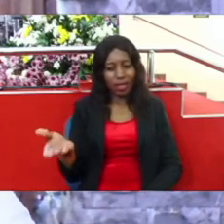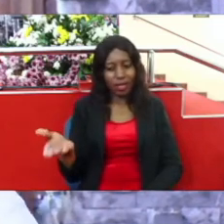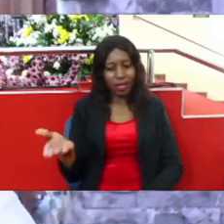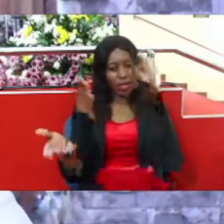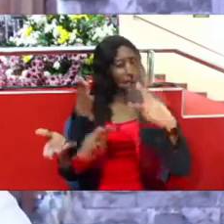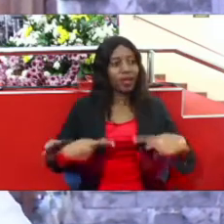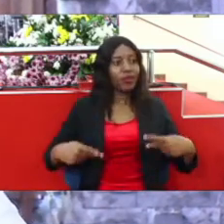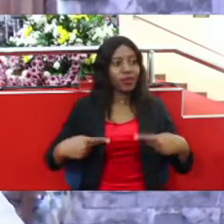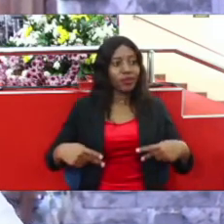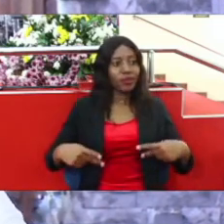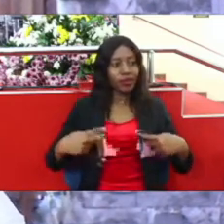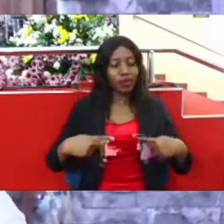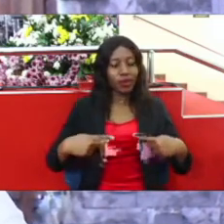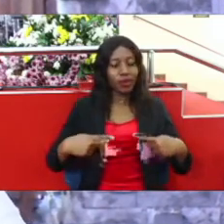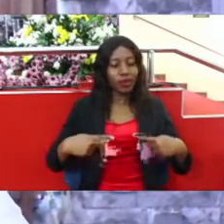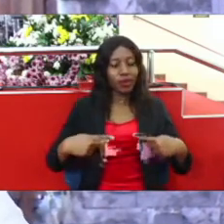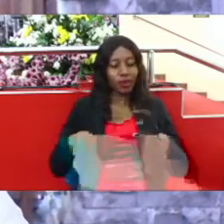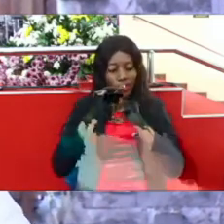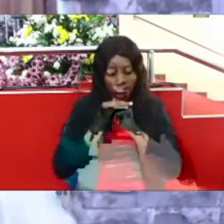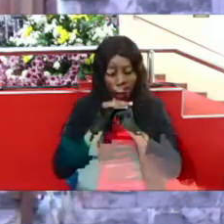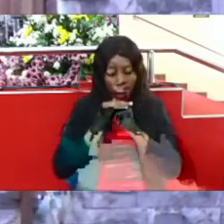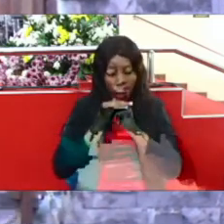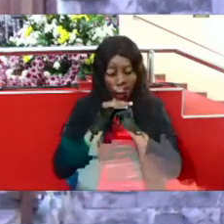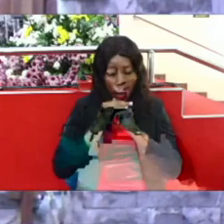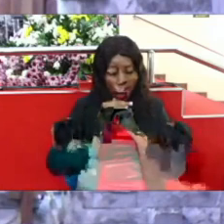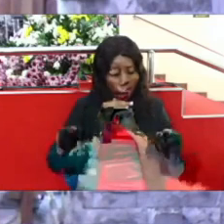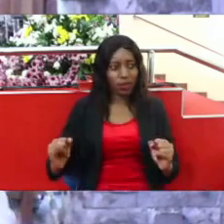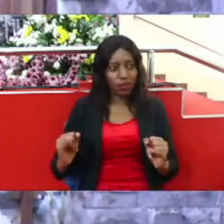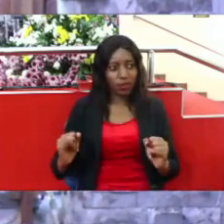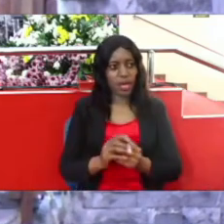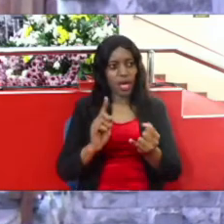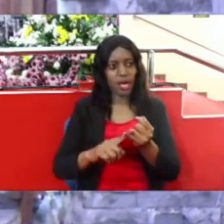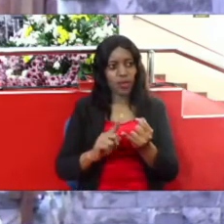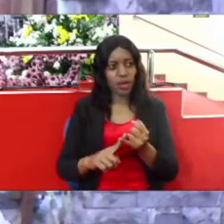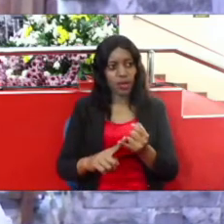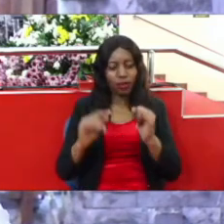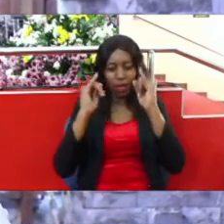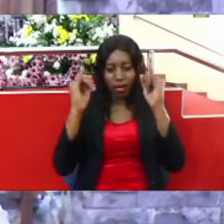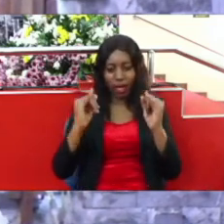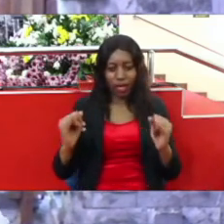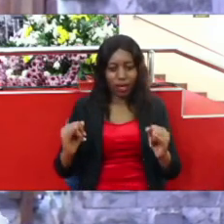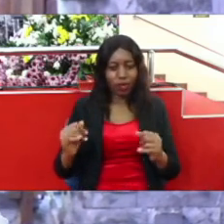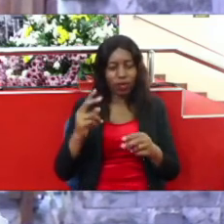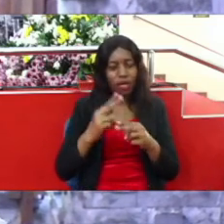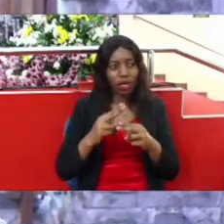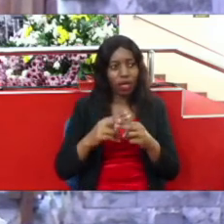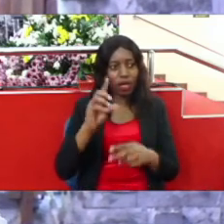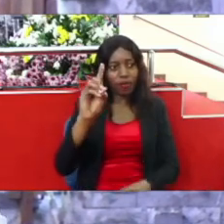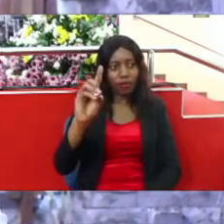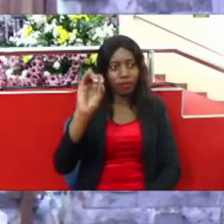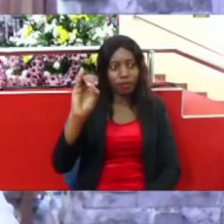worshipped idol gods. Walikuwa ni waabudio miungu. And one of their gods was God Dagon. Aliitwa